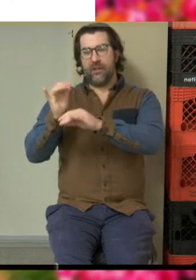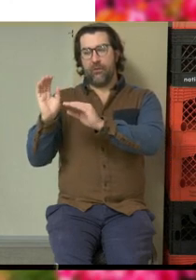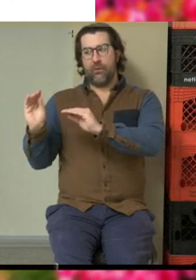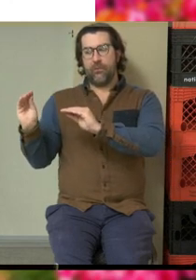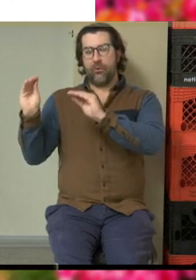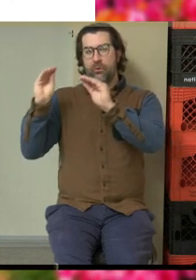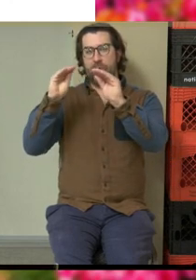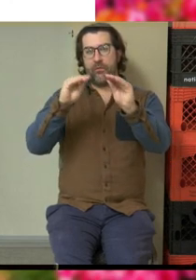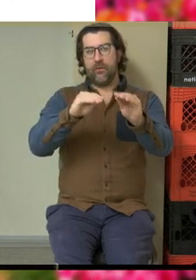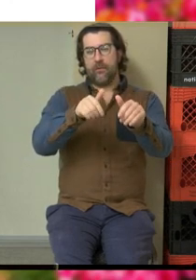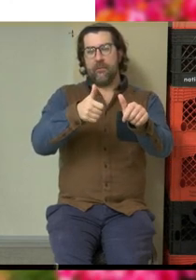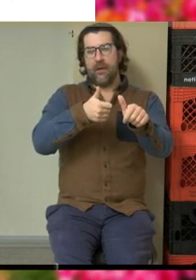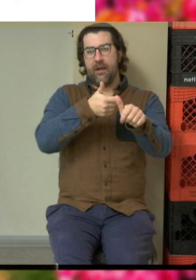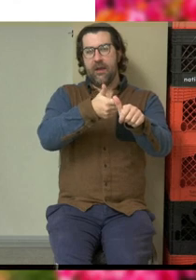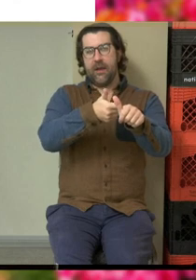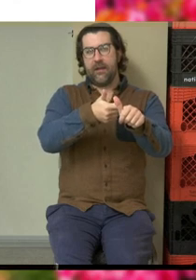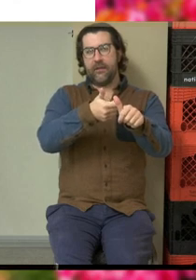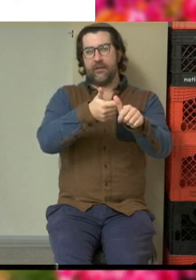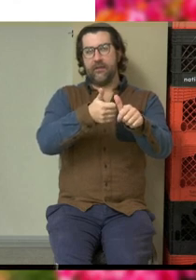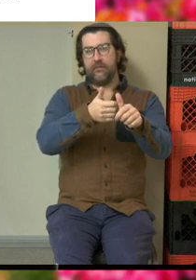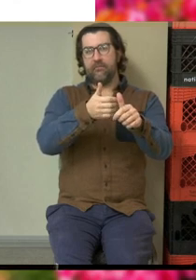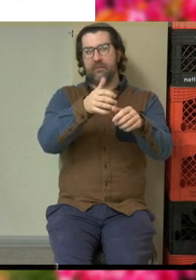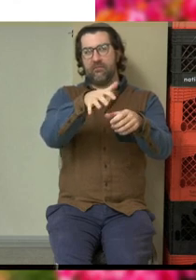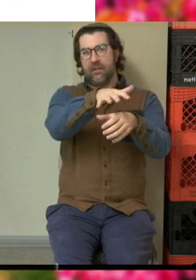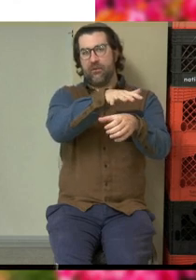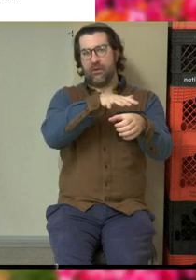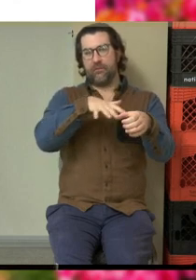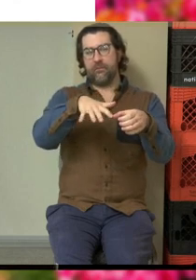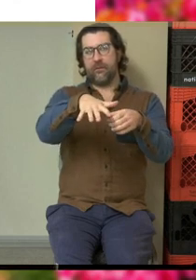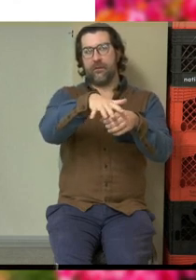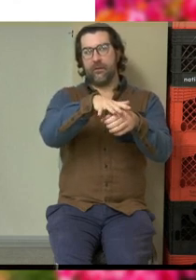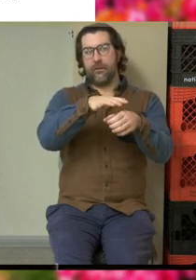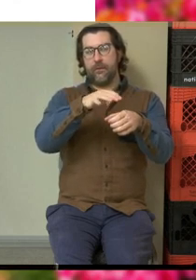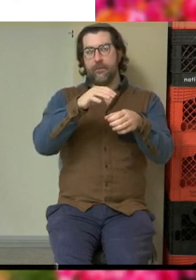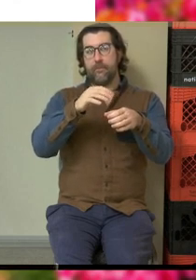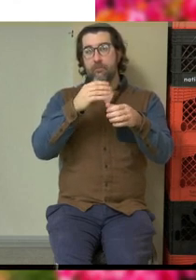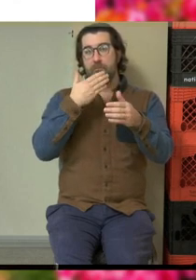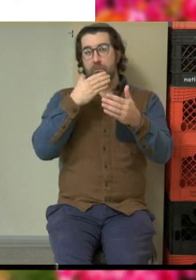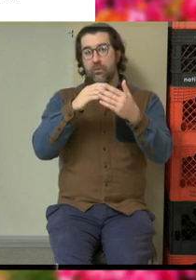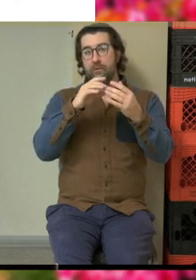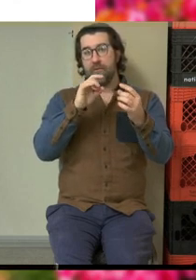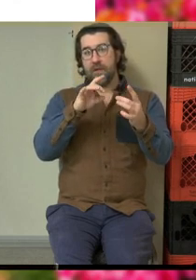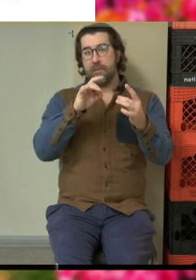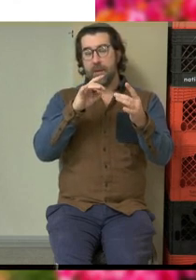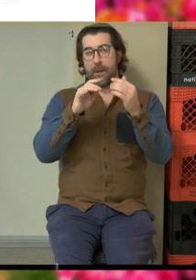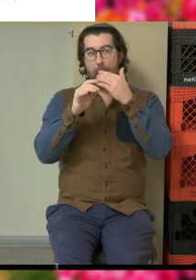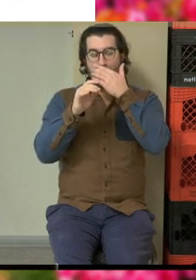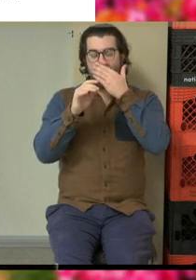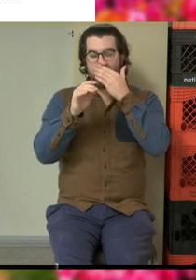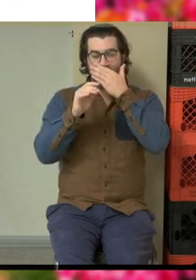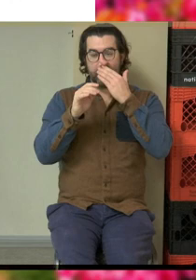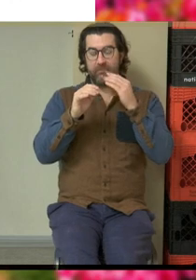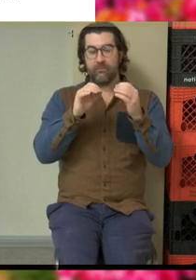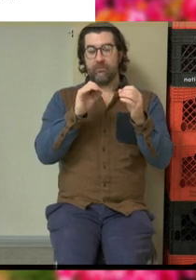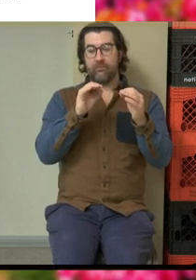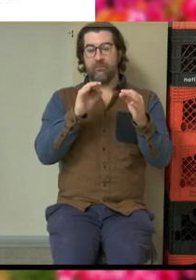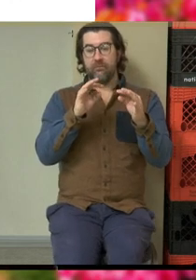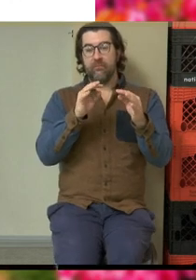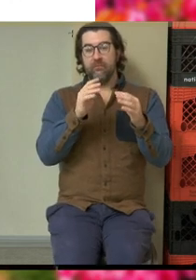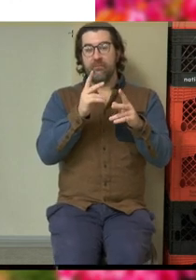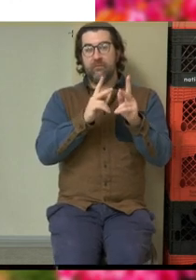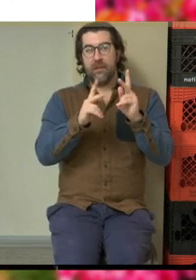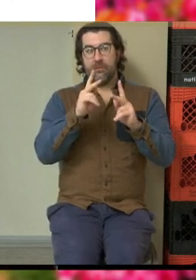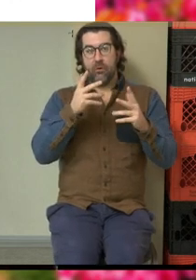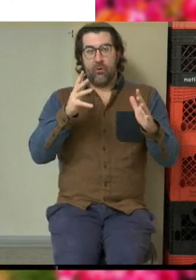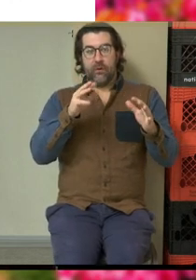behind the back portion of the site. And we did receive some good feedback from some folks